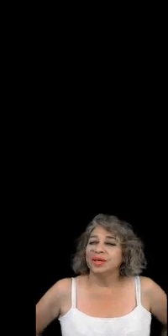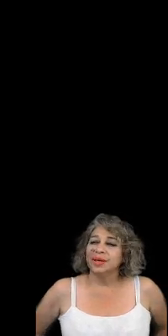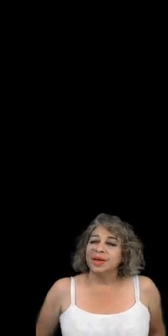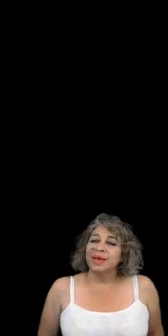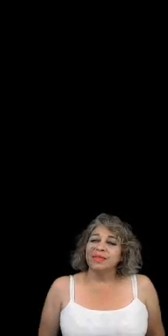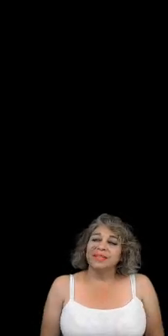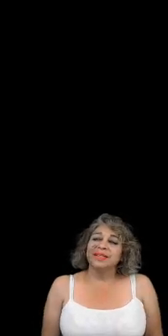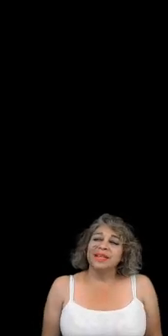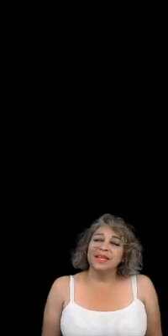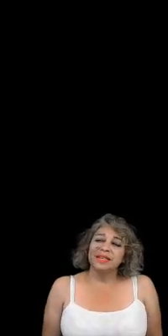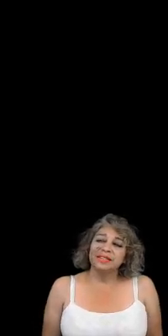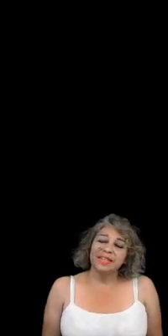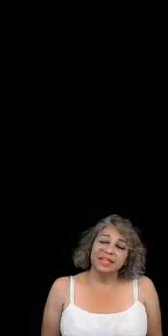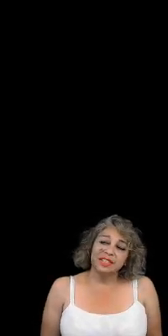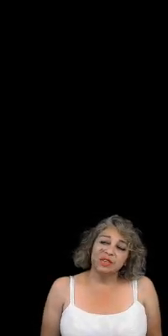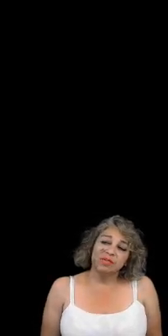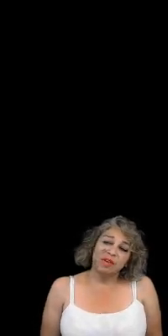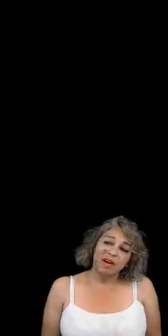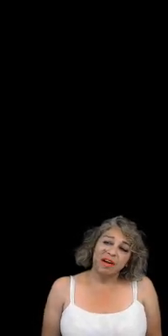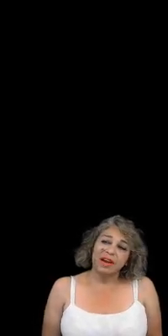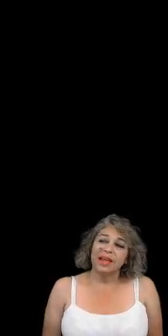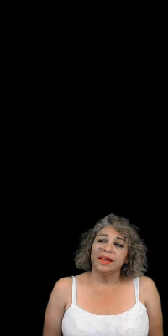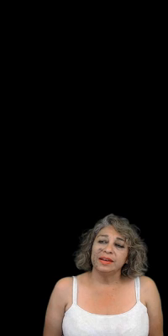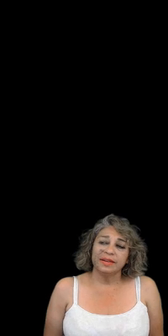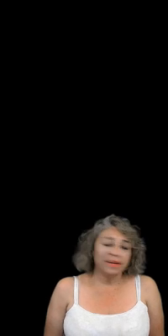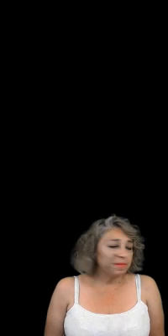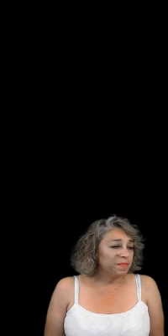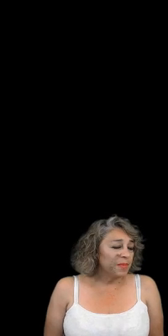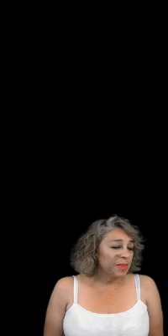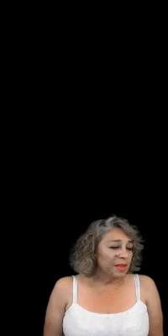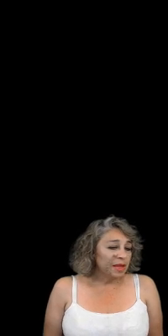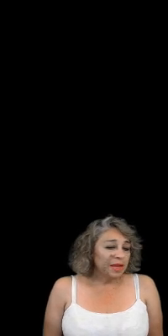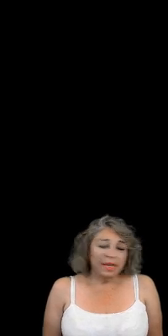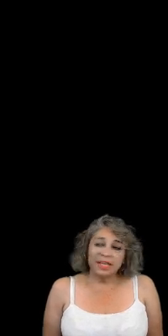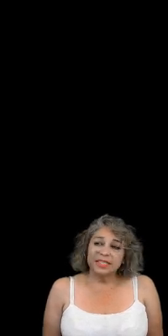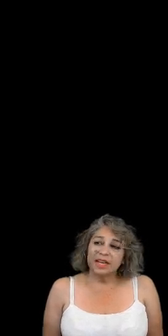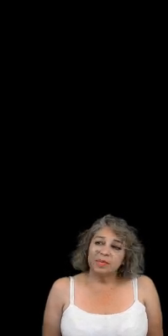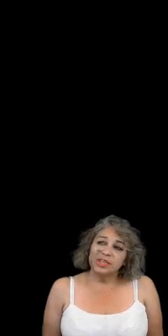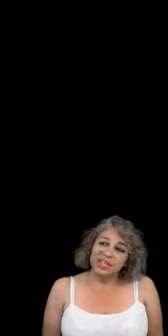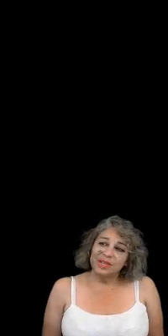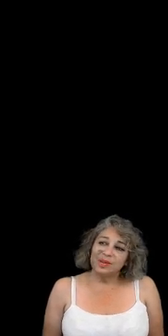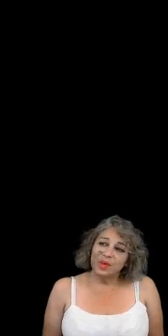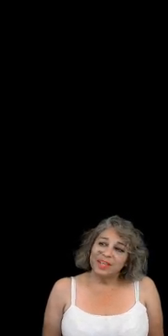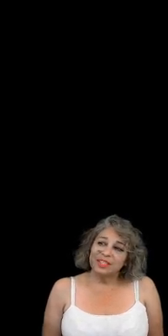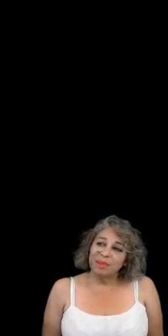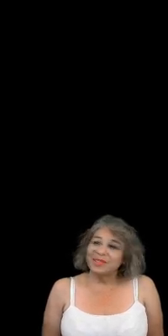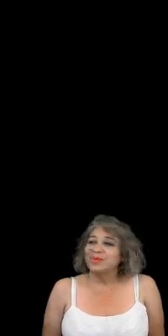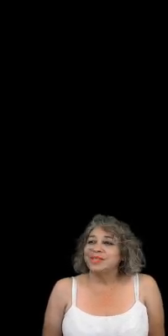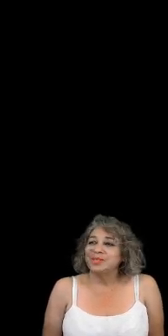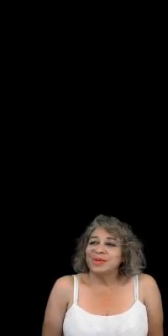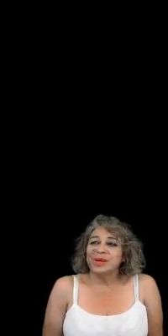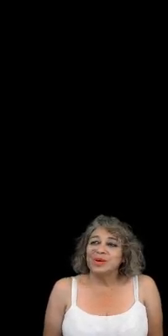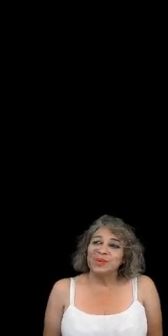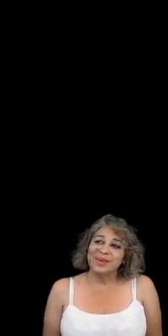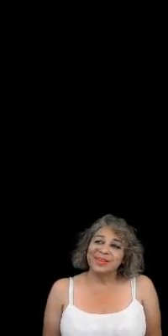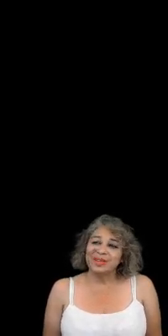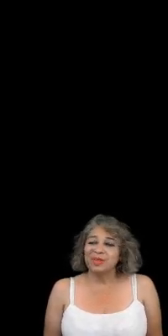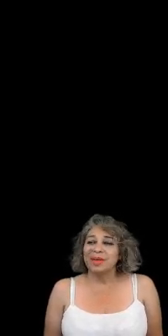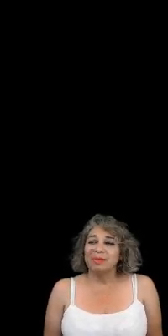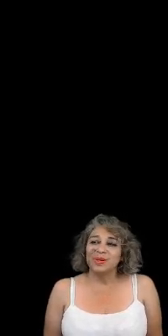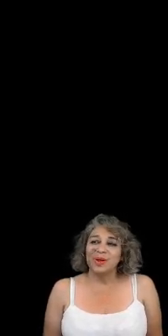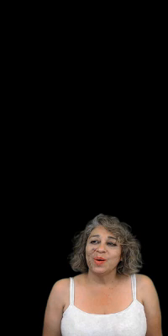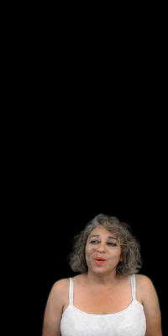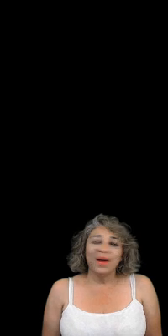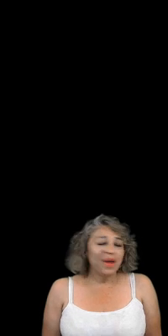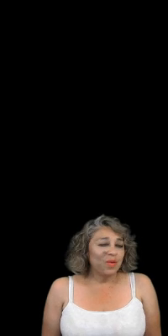the things that he's done so far and and he's got a bunch of little quick spots which is really cool because you'll